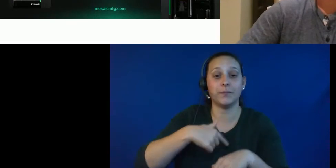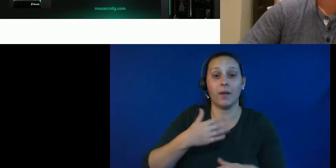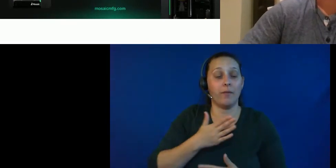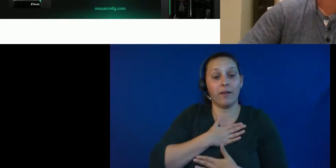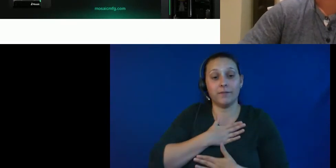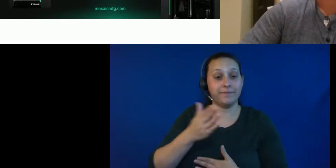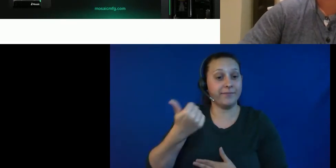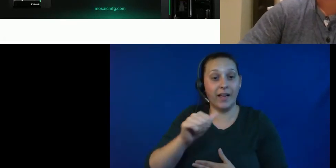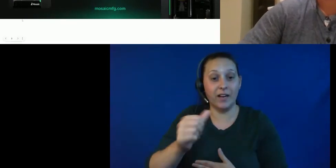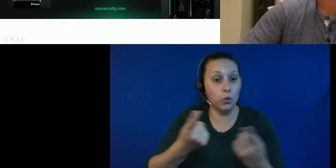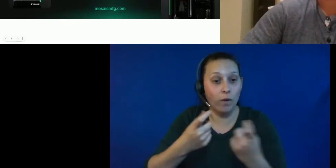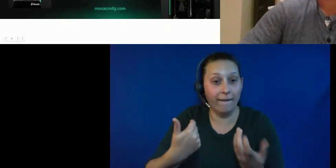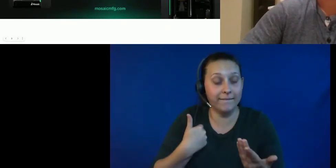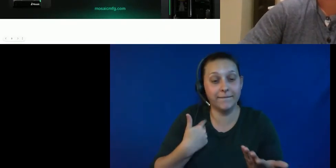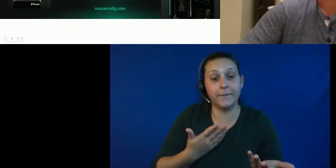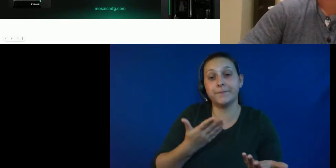that anyone might have.